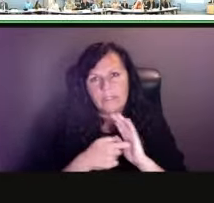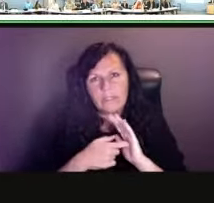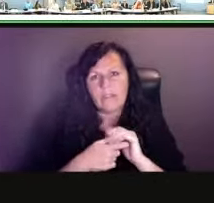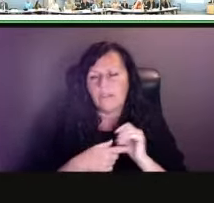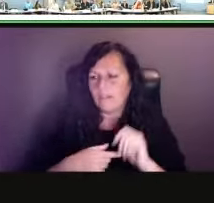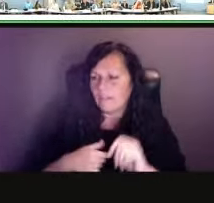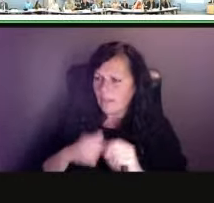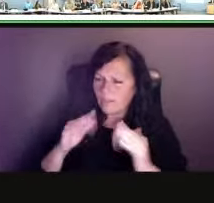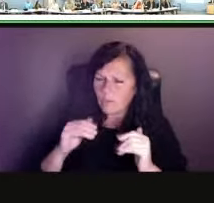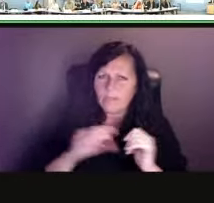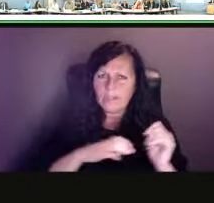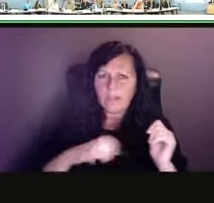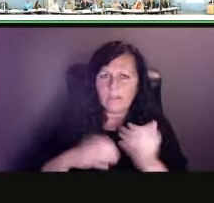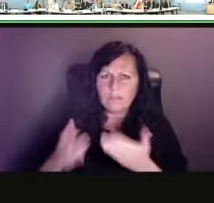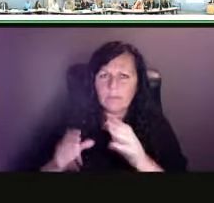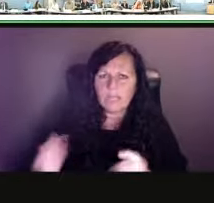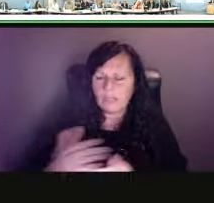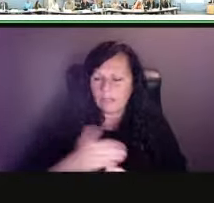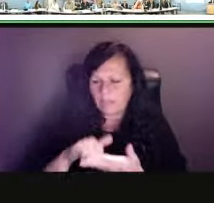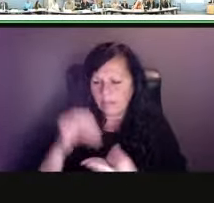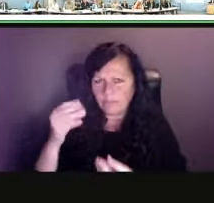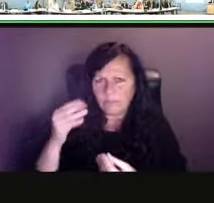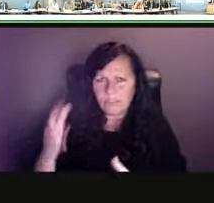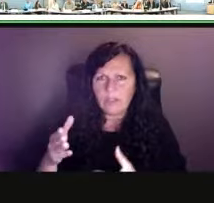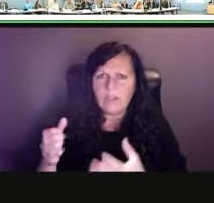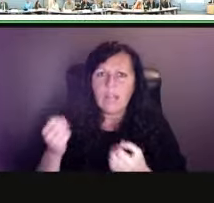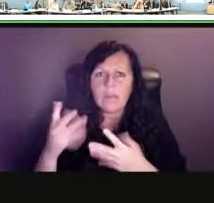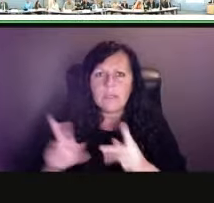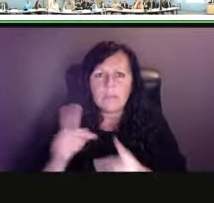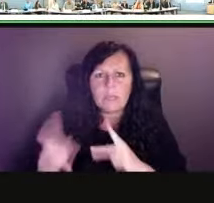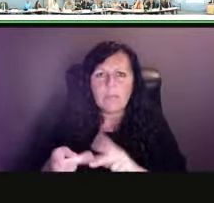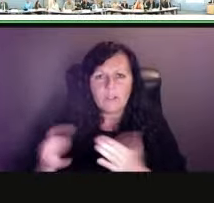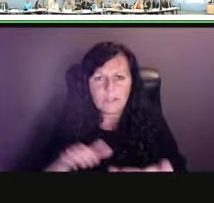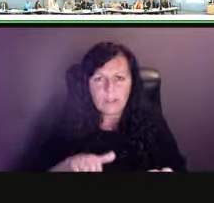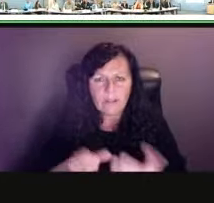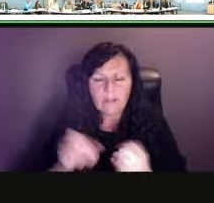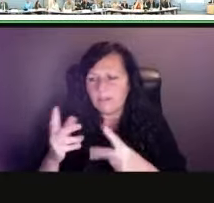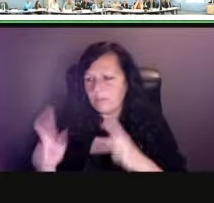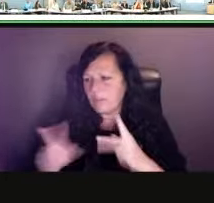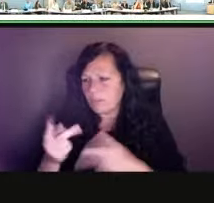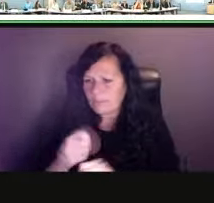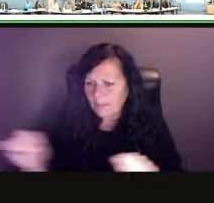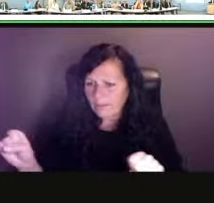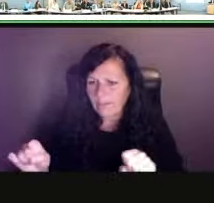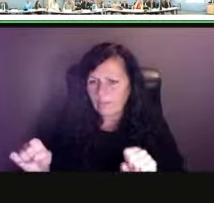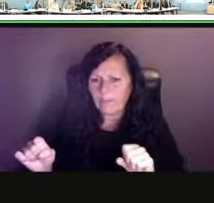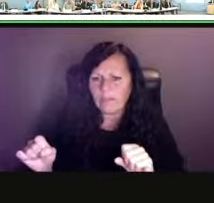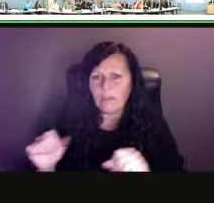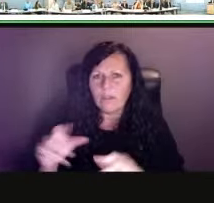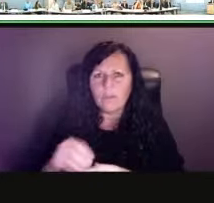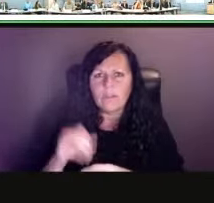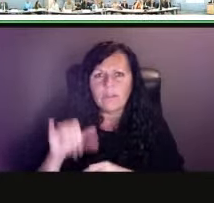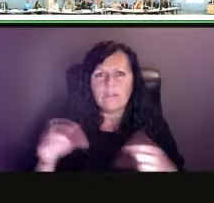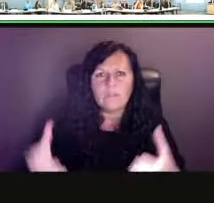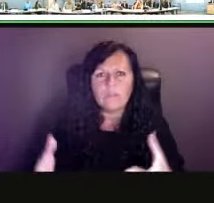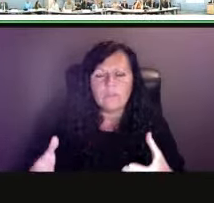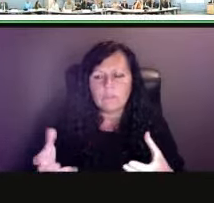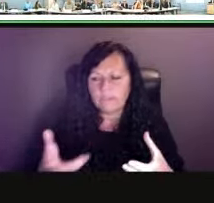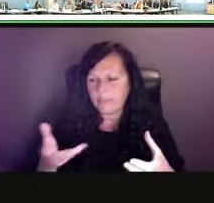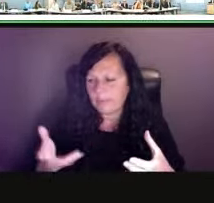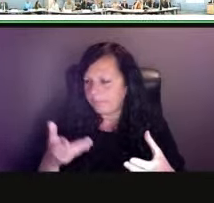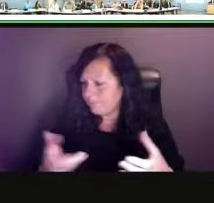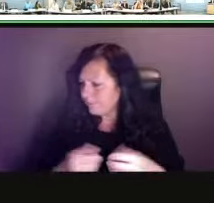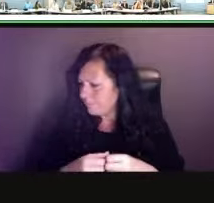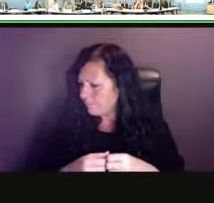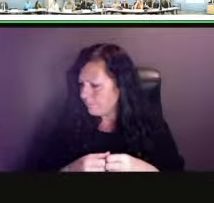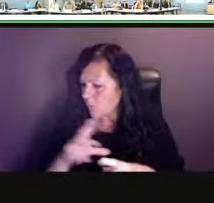that information. You know, how many folks are we losing? How many folks are we saving within this group of, within